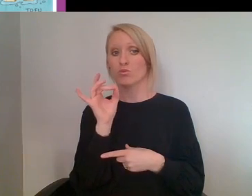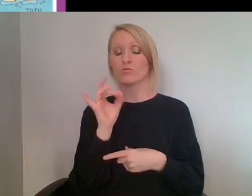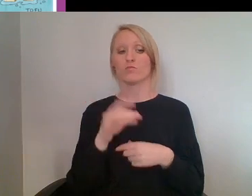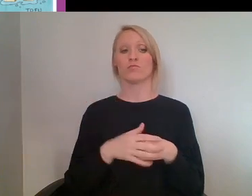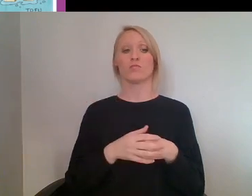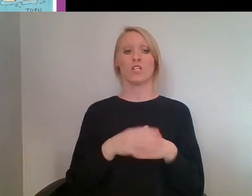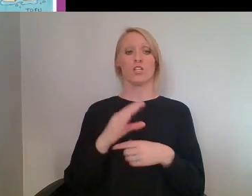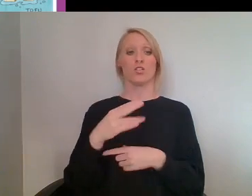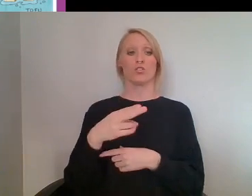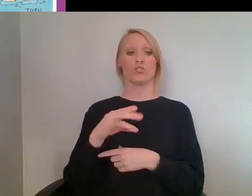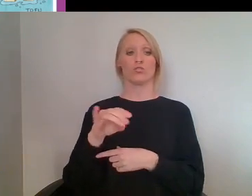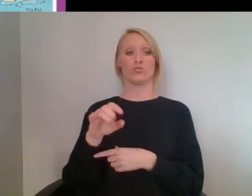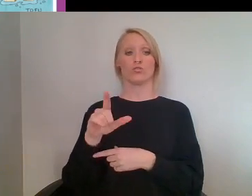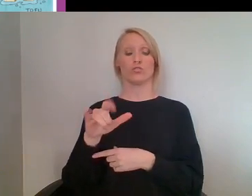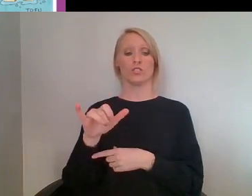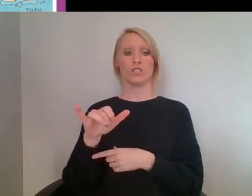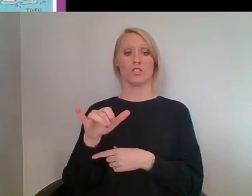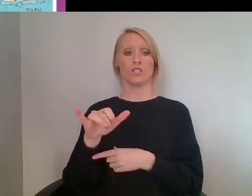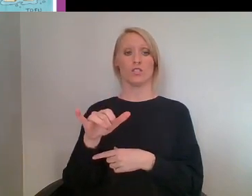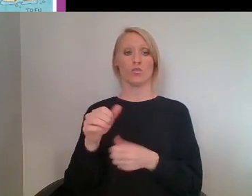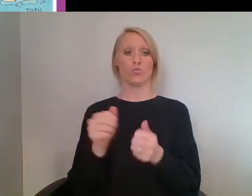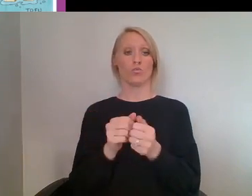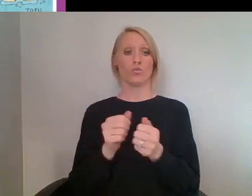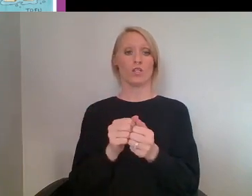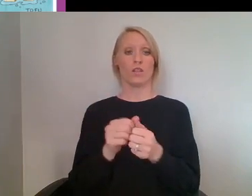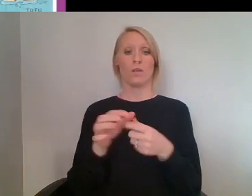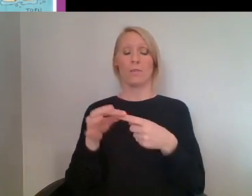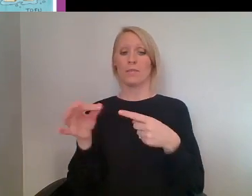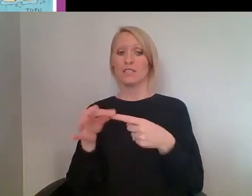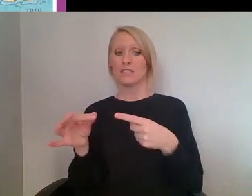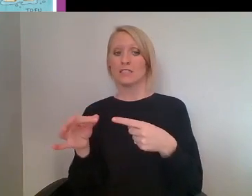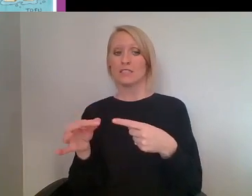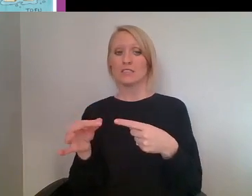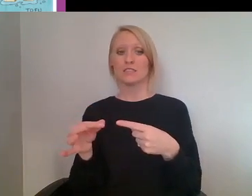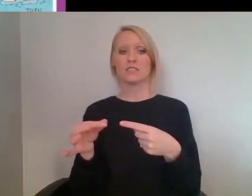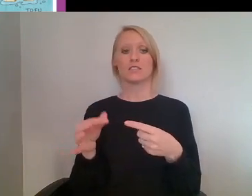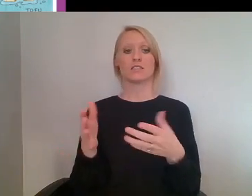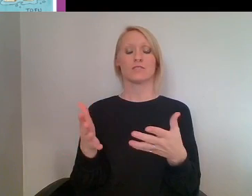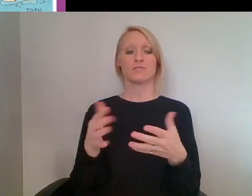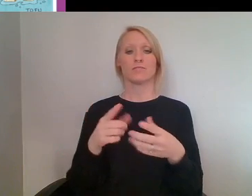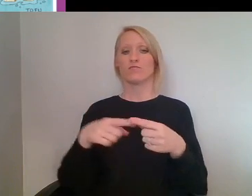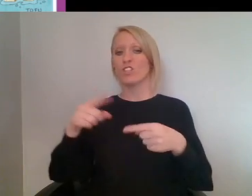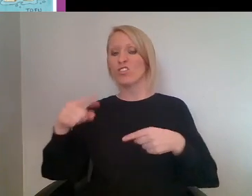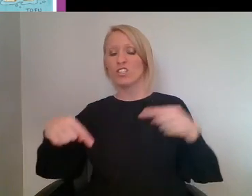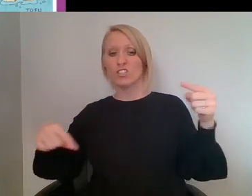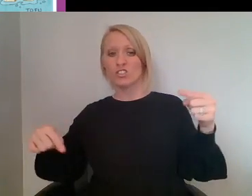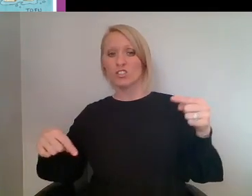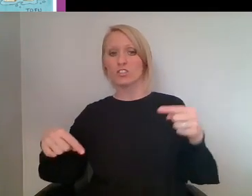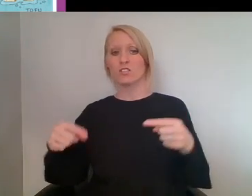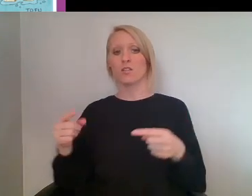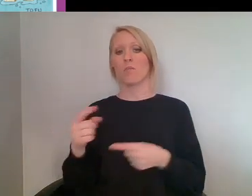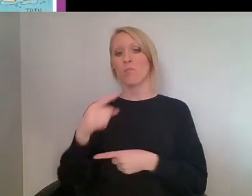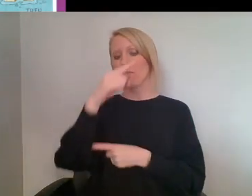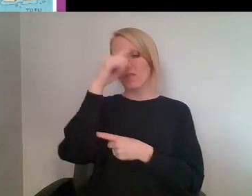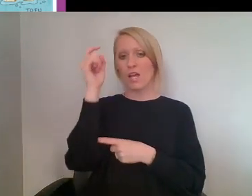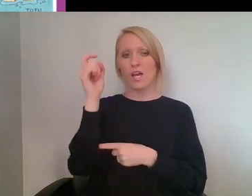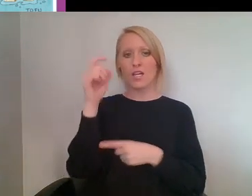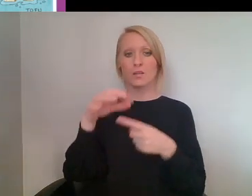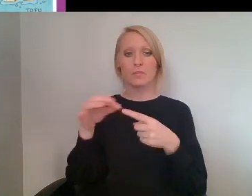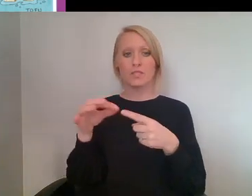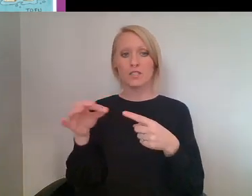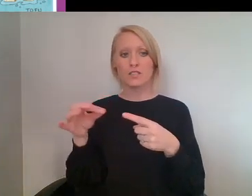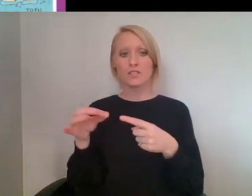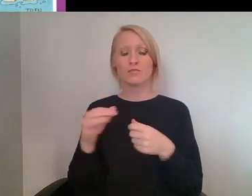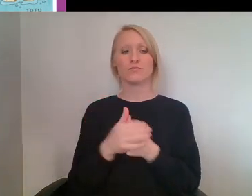meat in it, but you have like maybe 3 different types of beans, like a pinto, a kidney, and like a black bean, right? You could do split